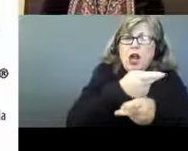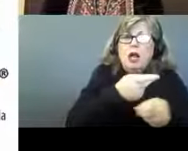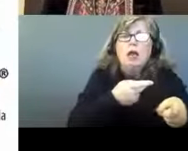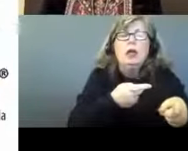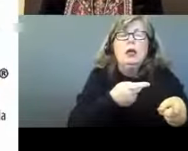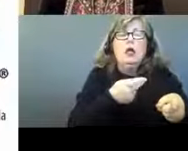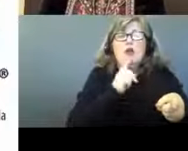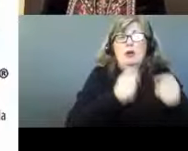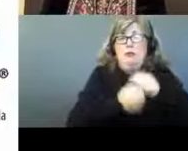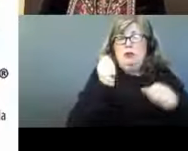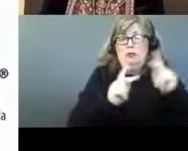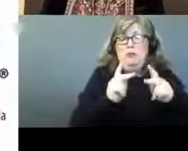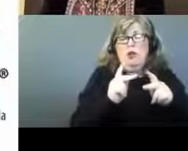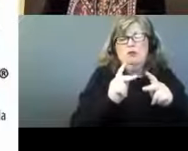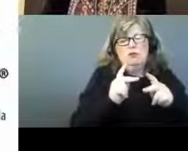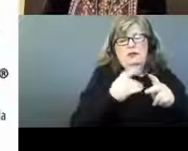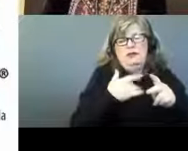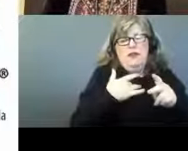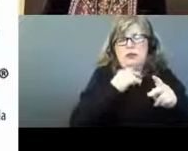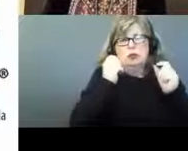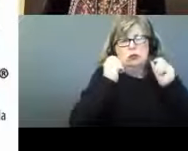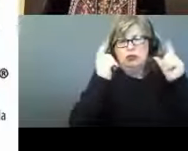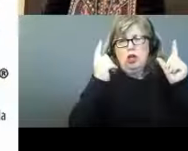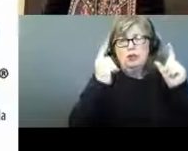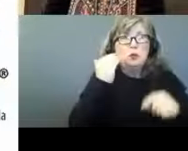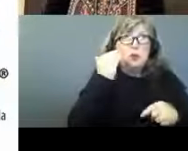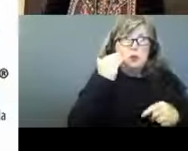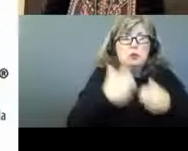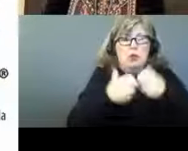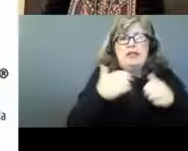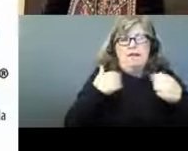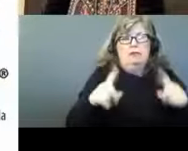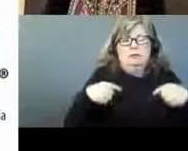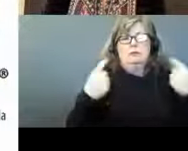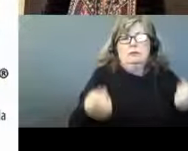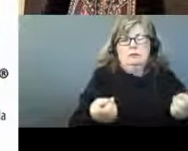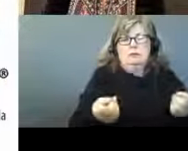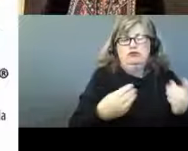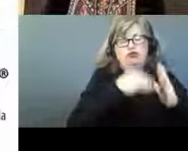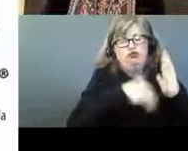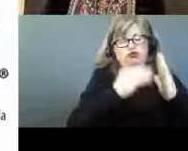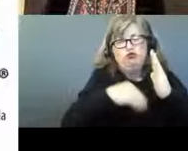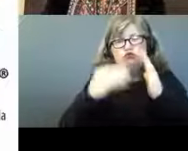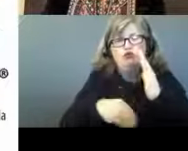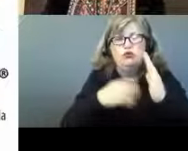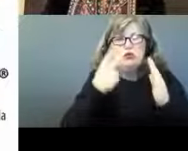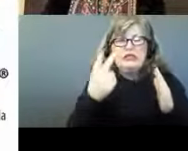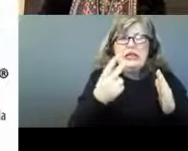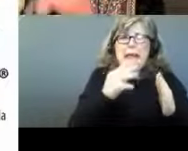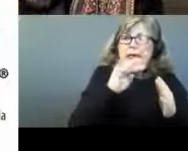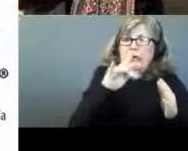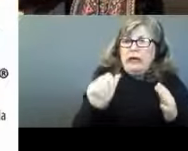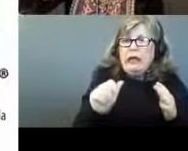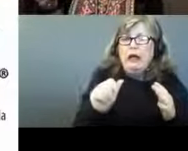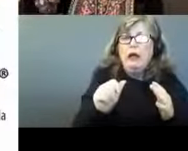surprised. Many of these issues have been known for years, documented in media reports. For instance, there